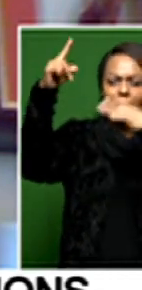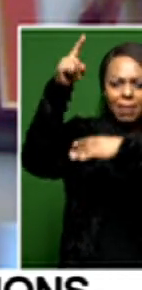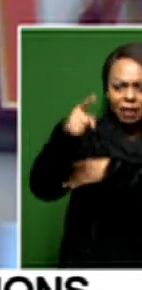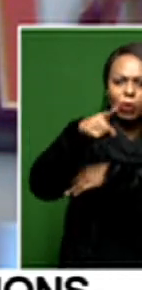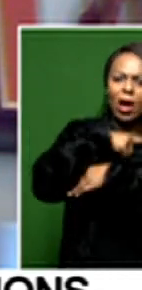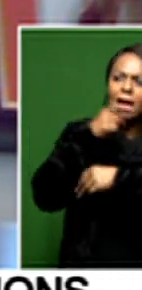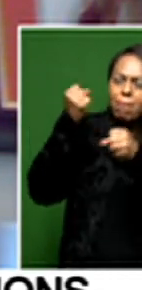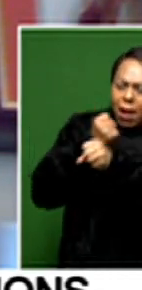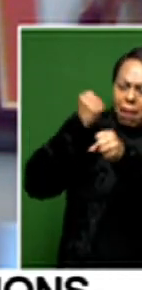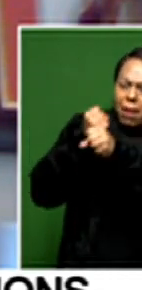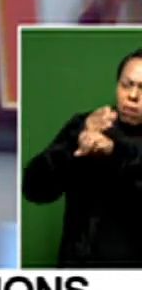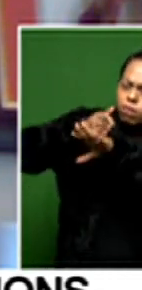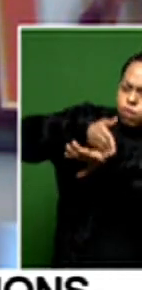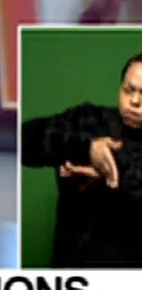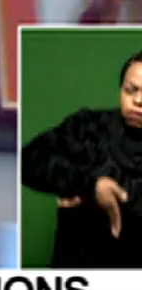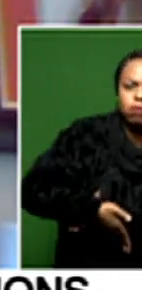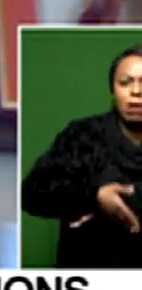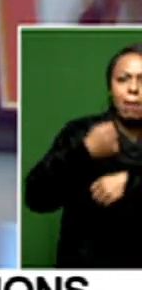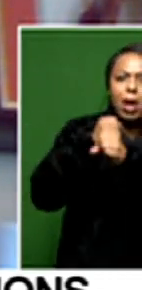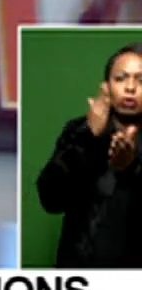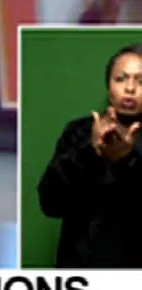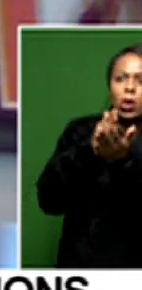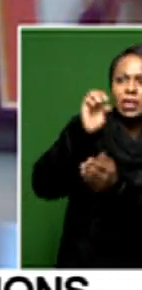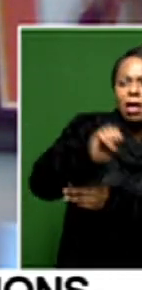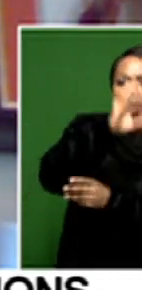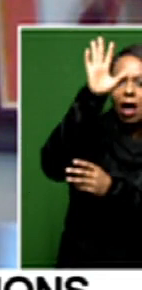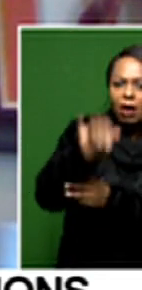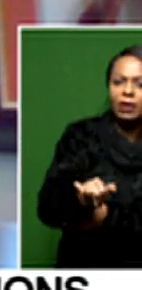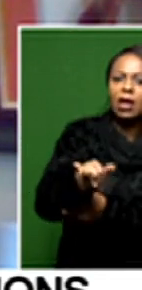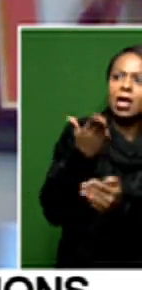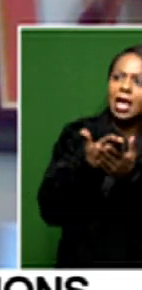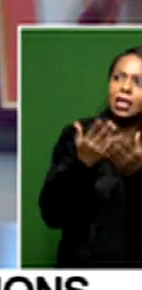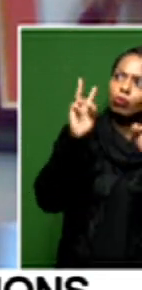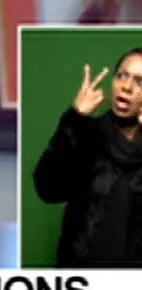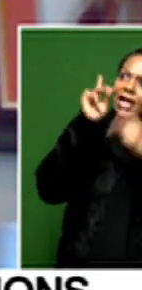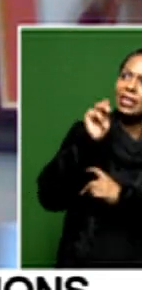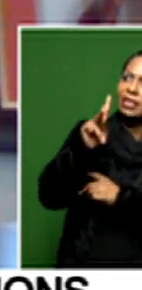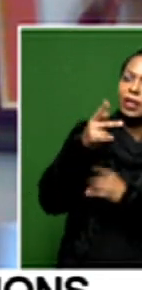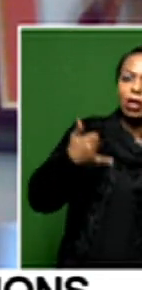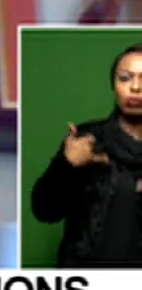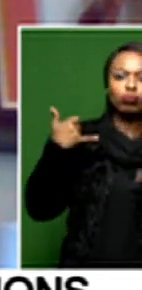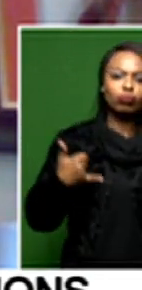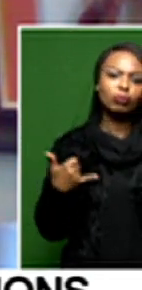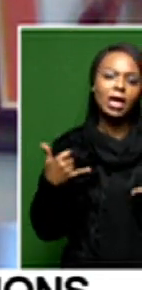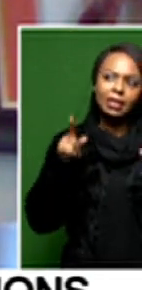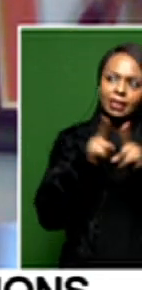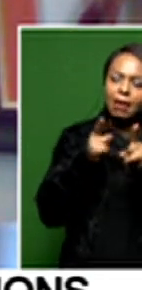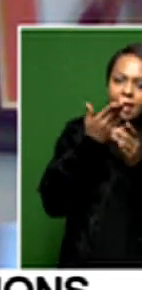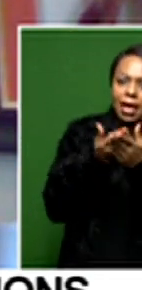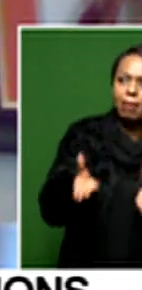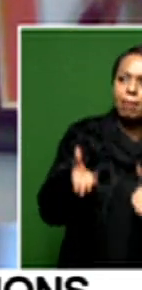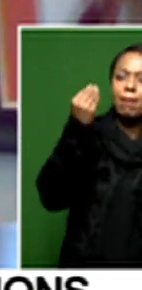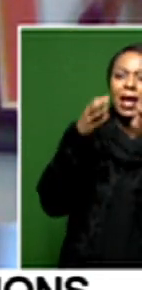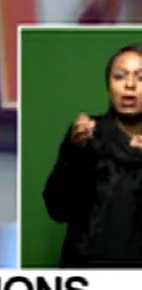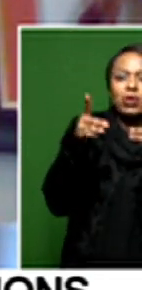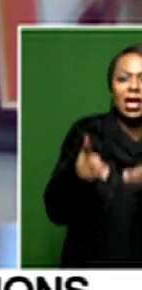working so tirelessly, making sure that South Africans are entertained, but also are educated with many